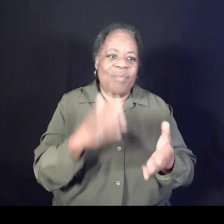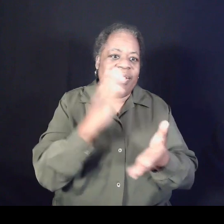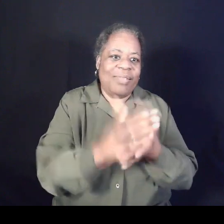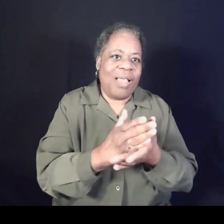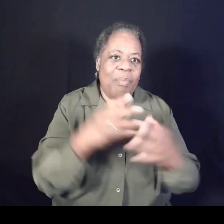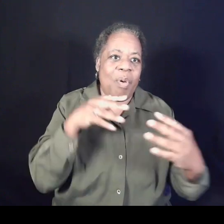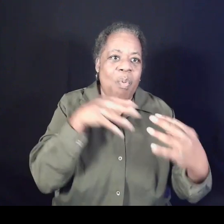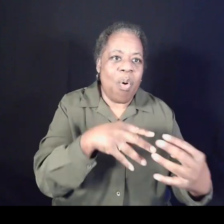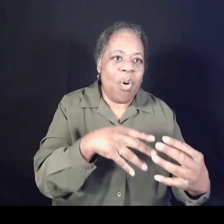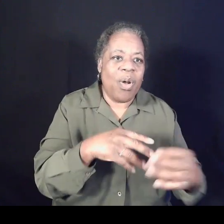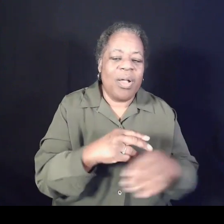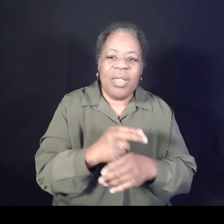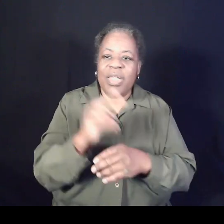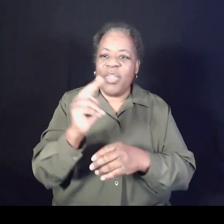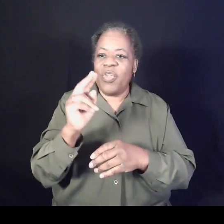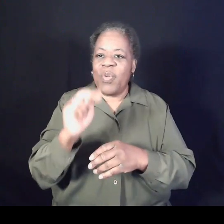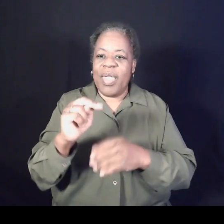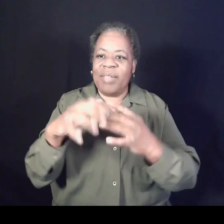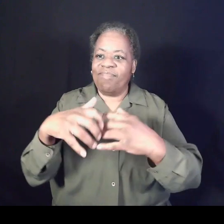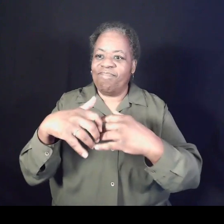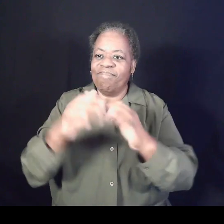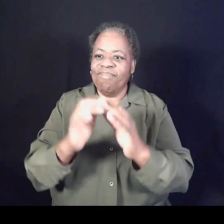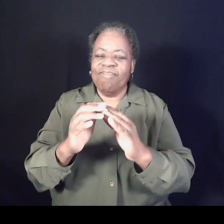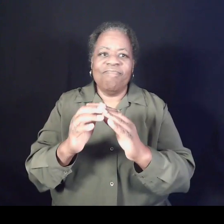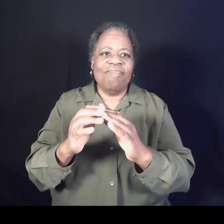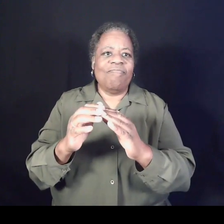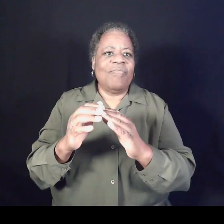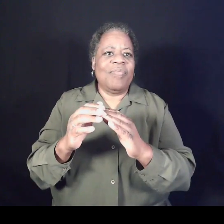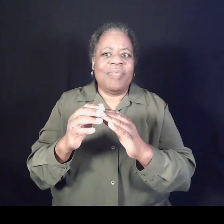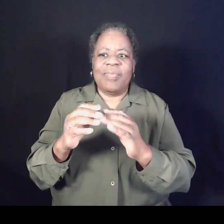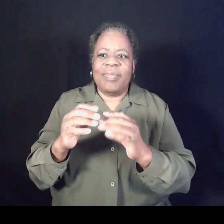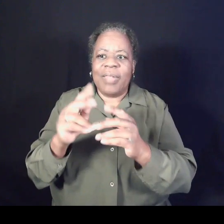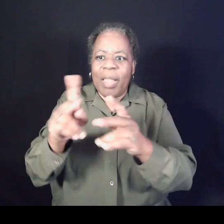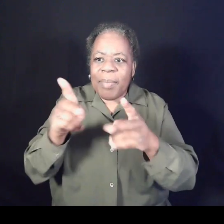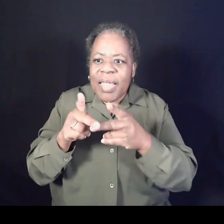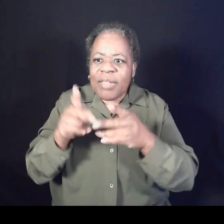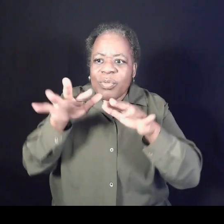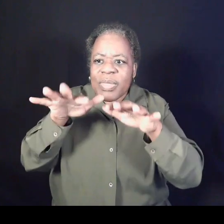formed to provide a venue for settling disputes without resorting to warfare.